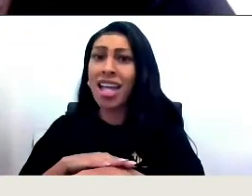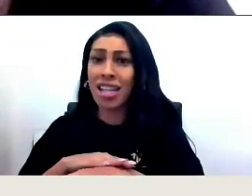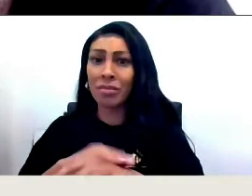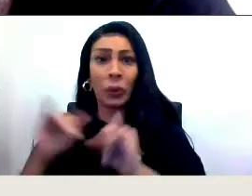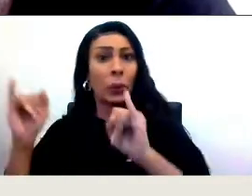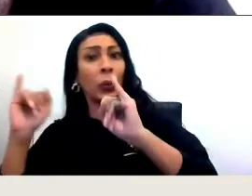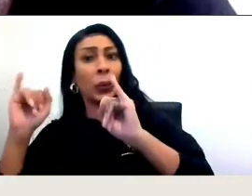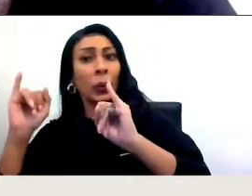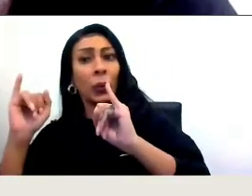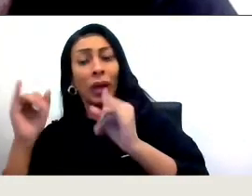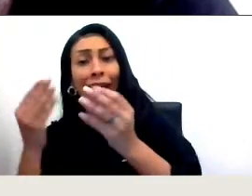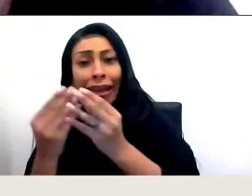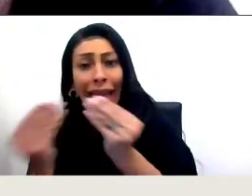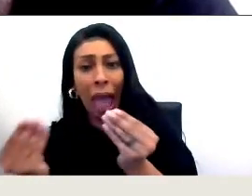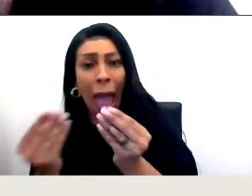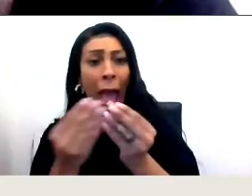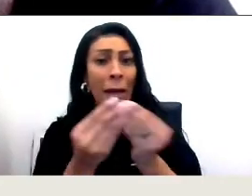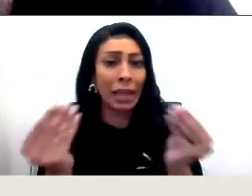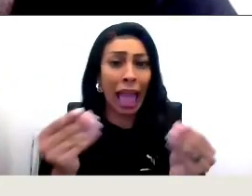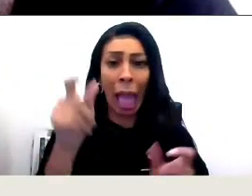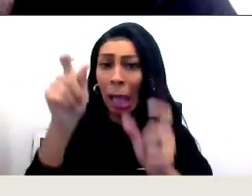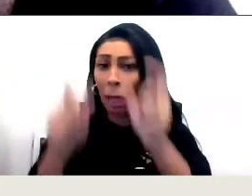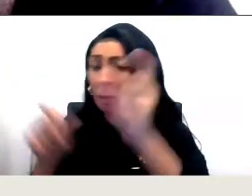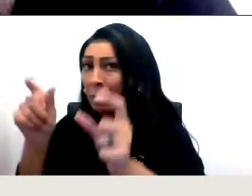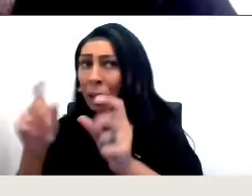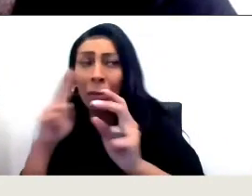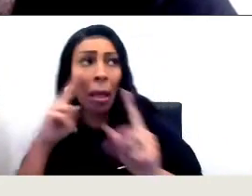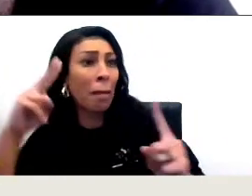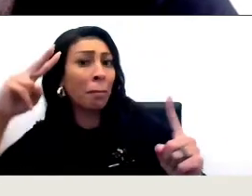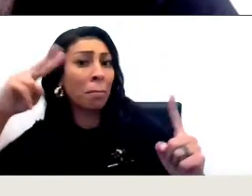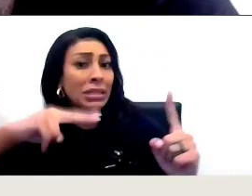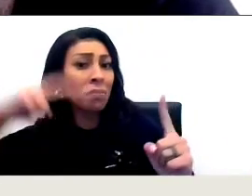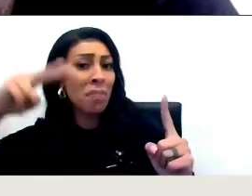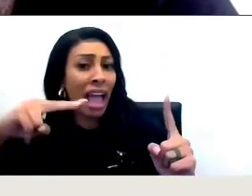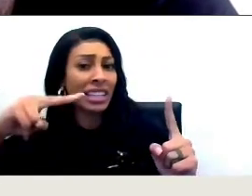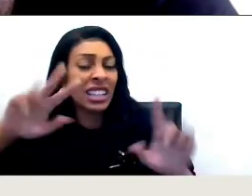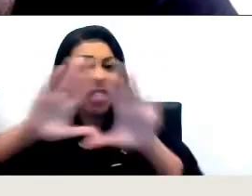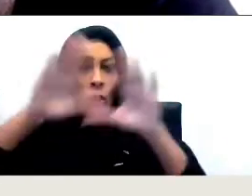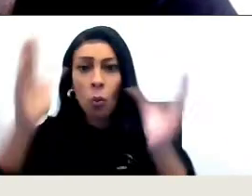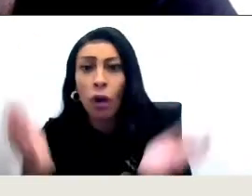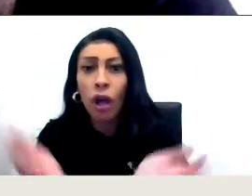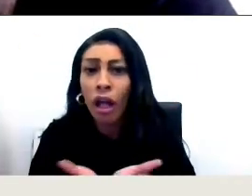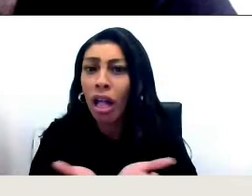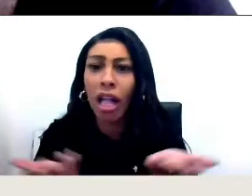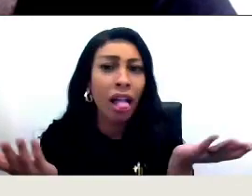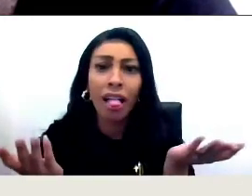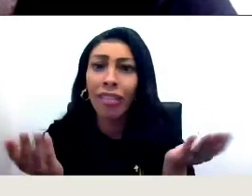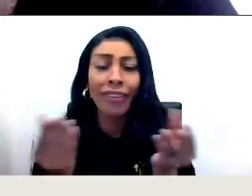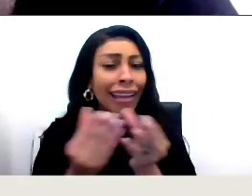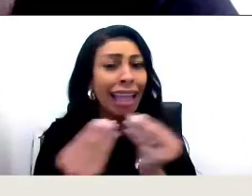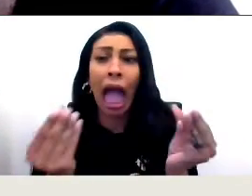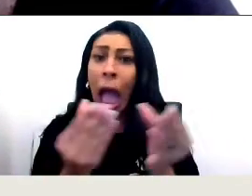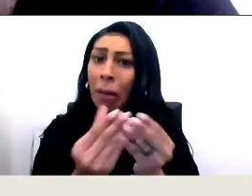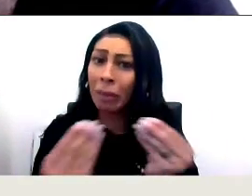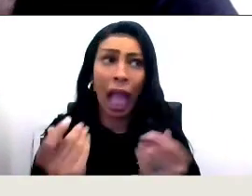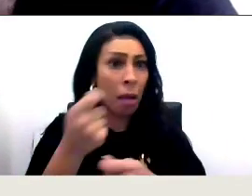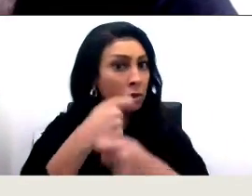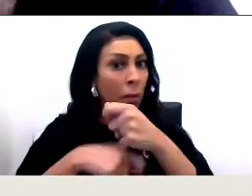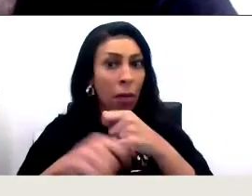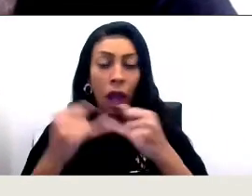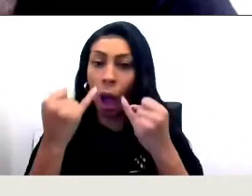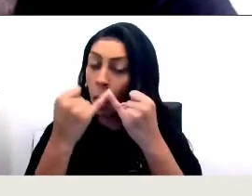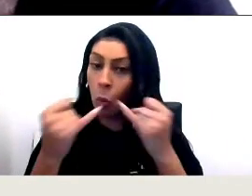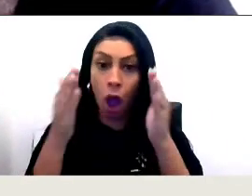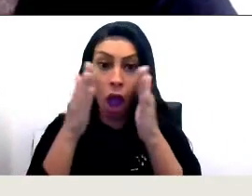the kind of gaps between people and how people see the world, and sometimes it feels those gaps, that polarization is getting worse, those gaps are getting